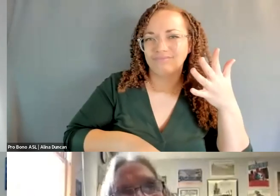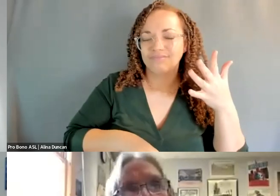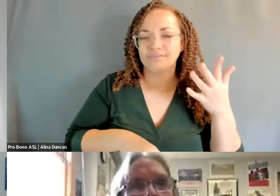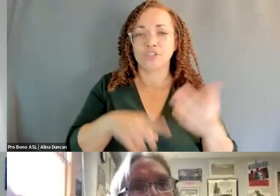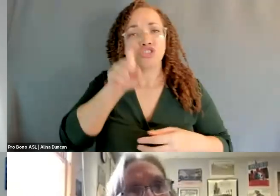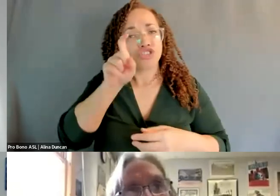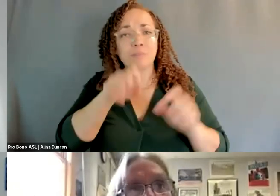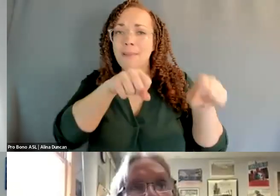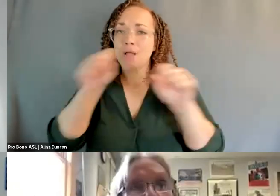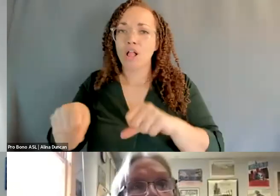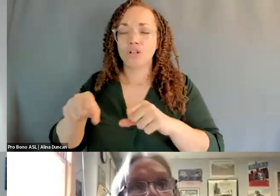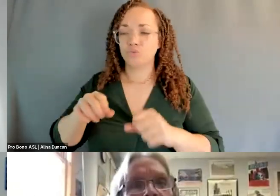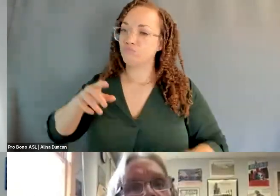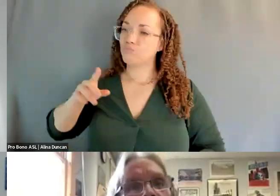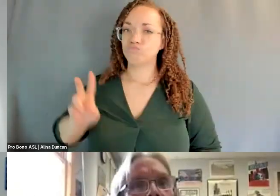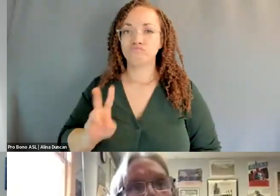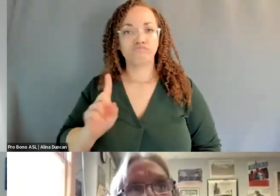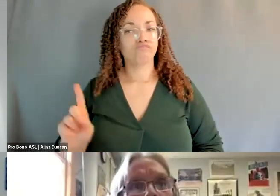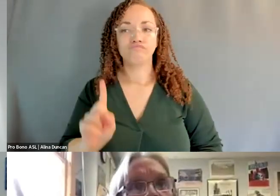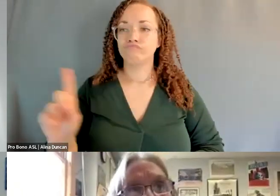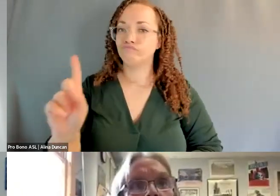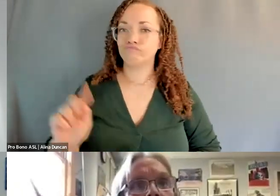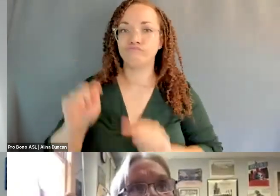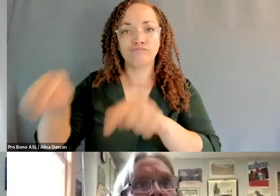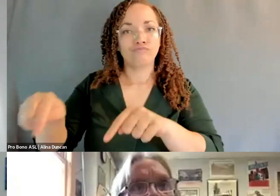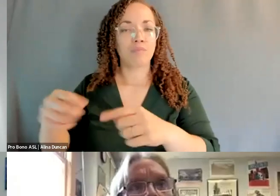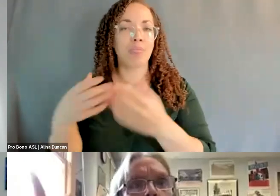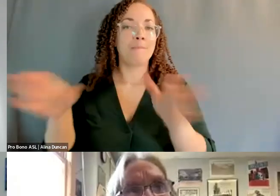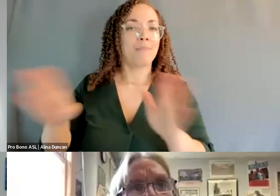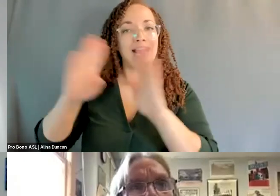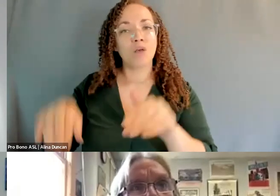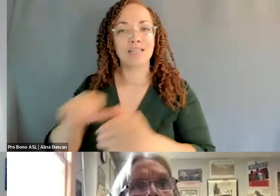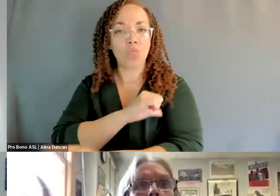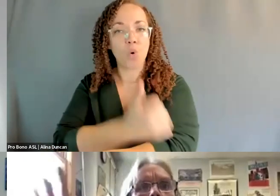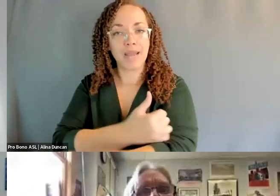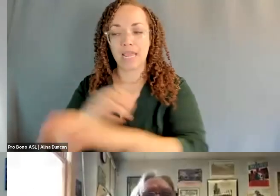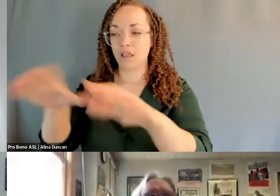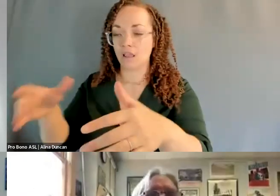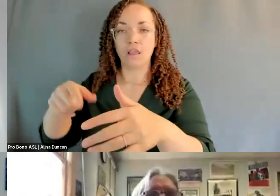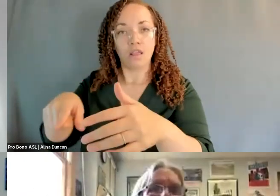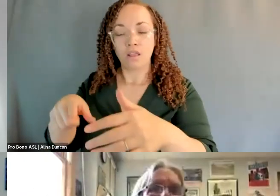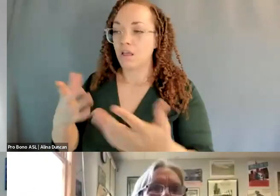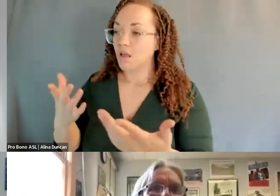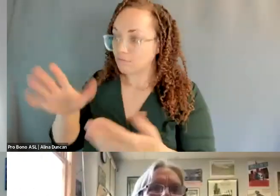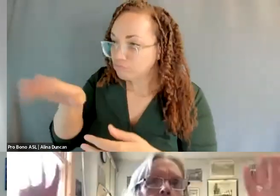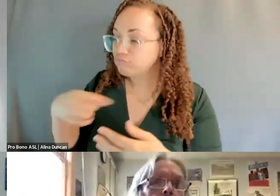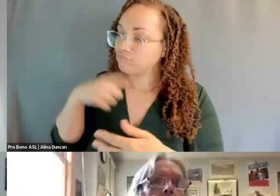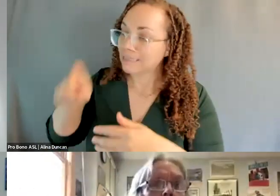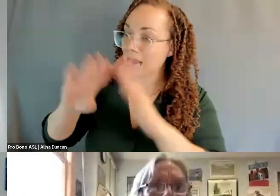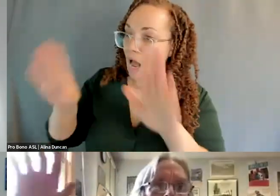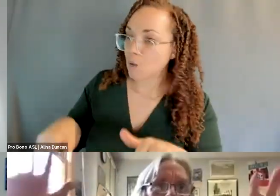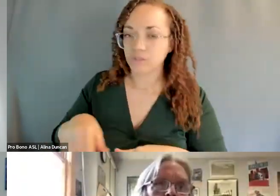Public Housing Authority building and get a goddamn place to live. That's not so complicated, regardless of your skin